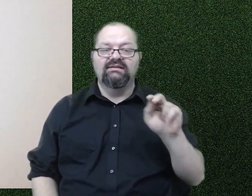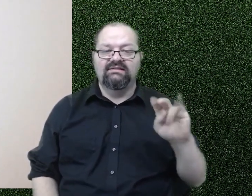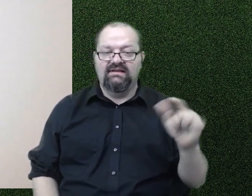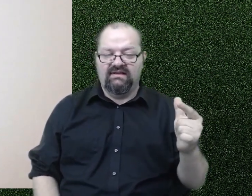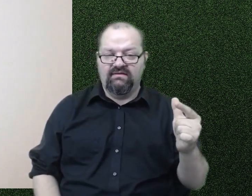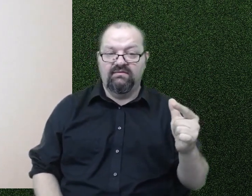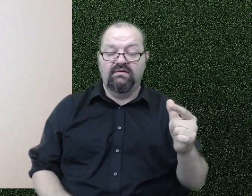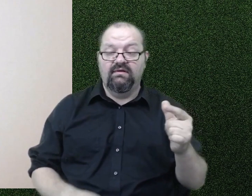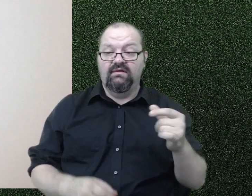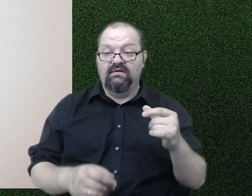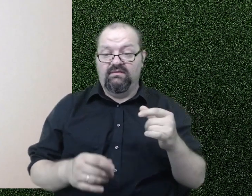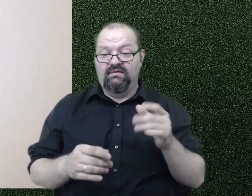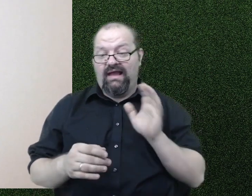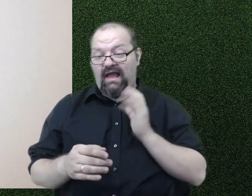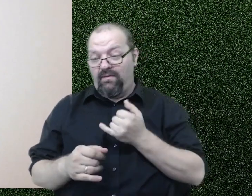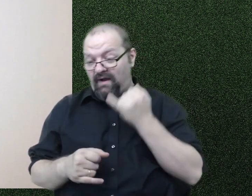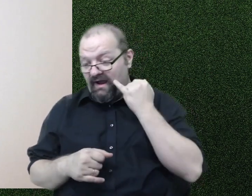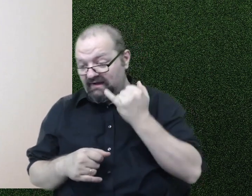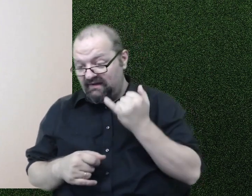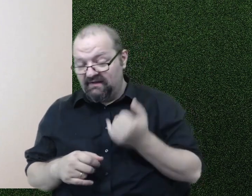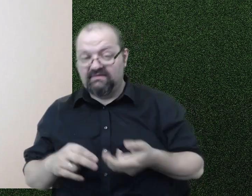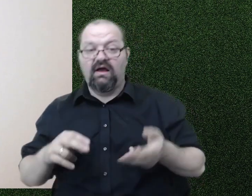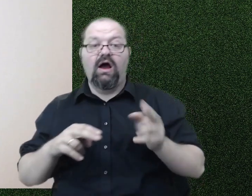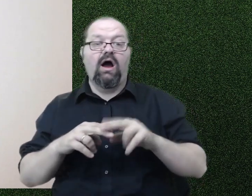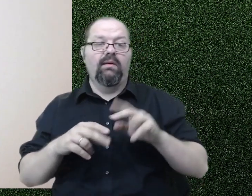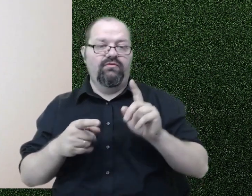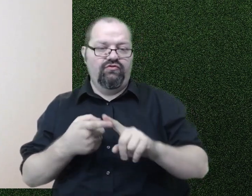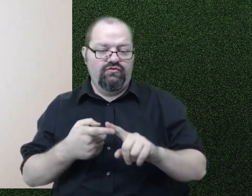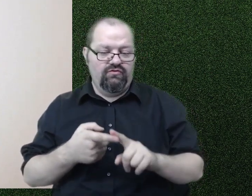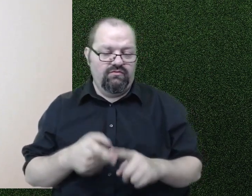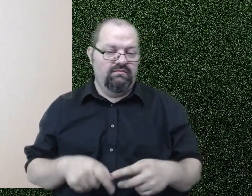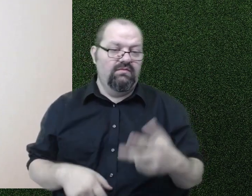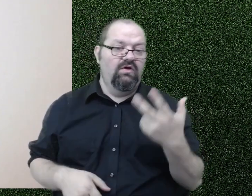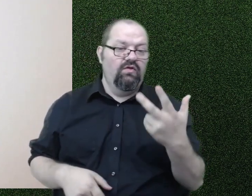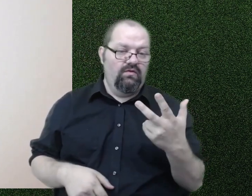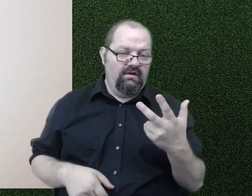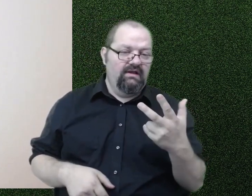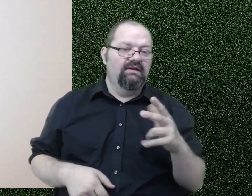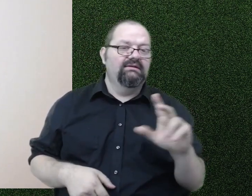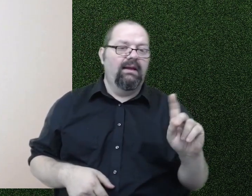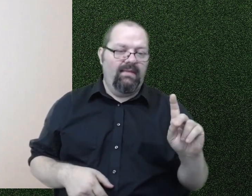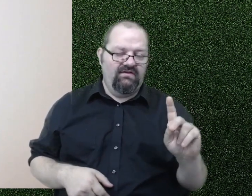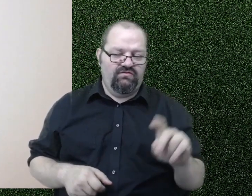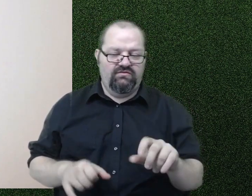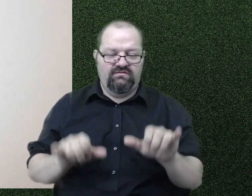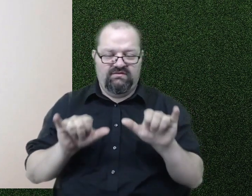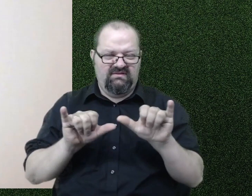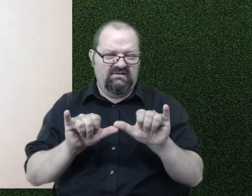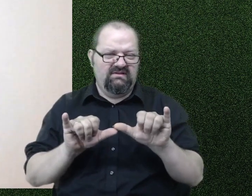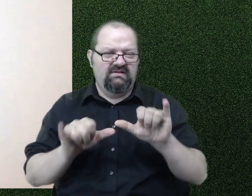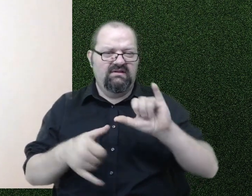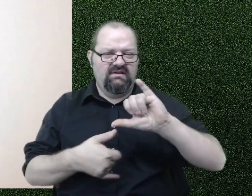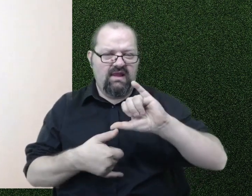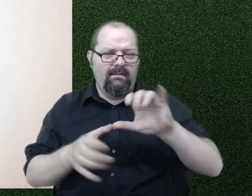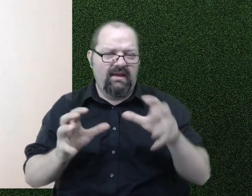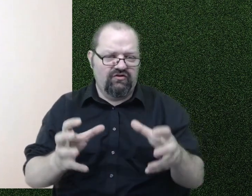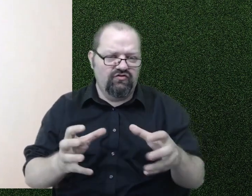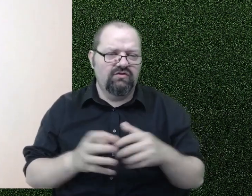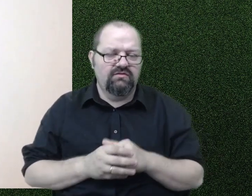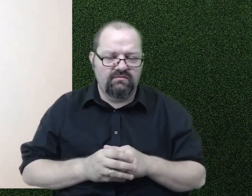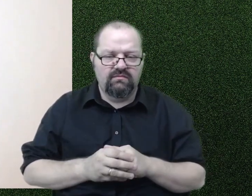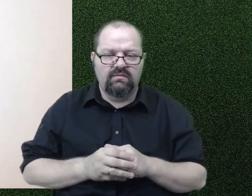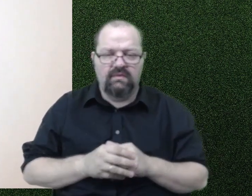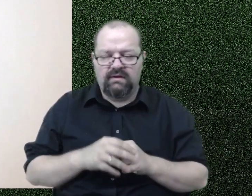beyond 2 dimensions, up to 3 dimensions, and even as many as n dimensions. Now, before we get started on that, I just want to give you